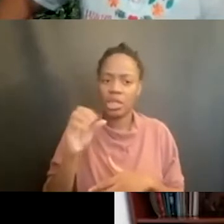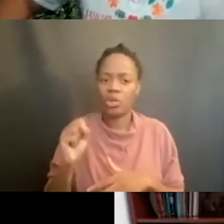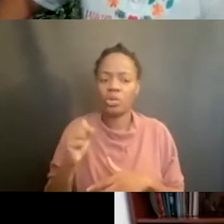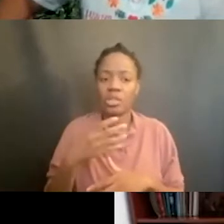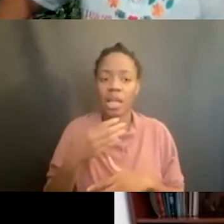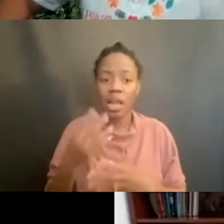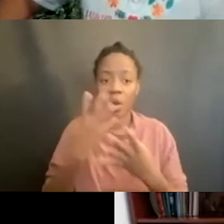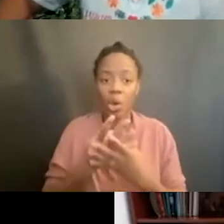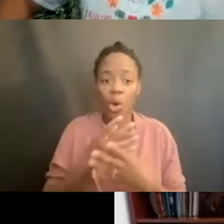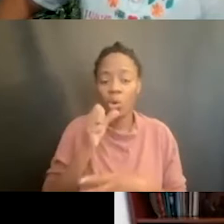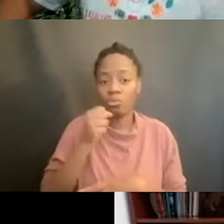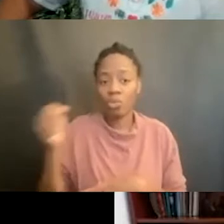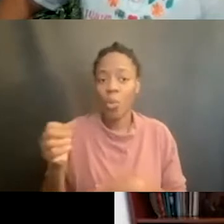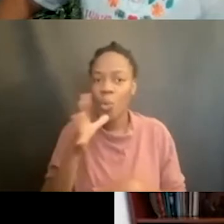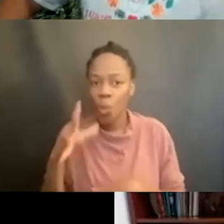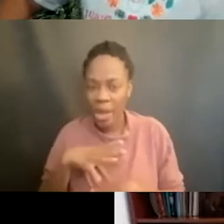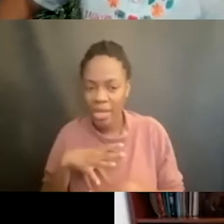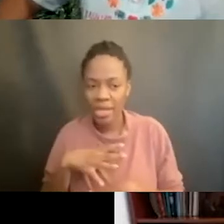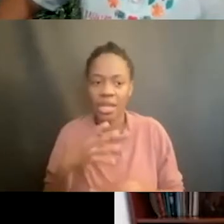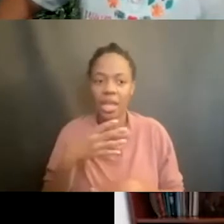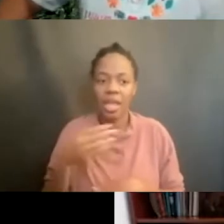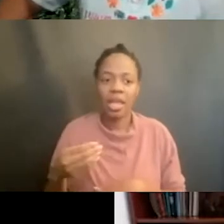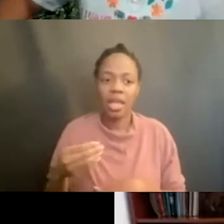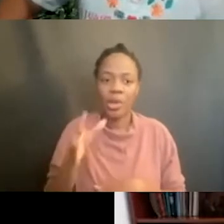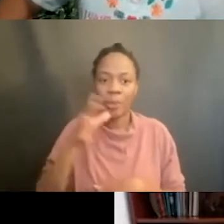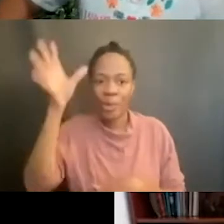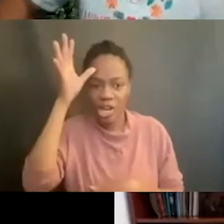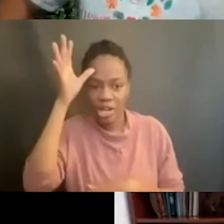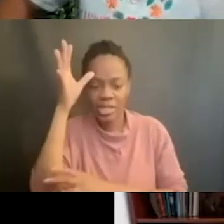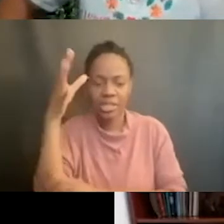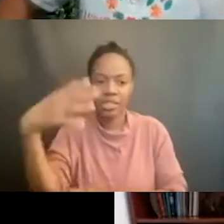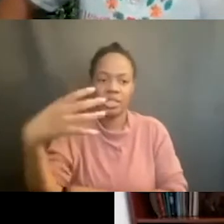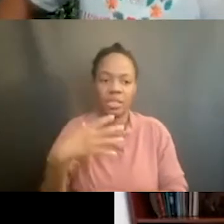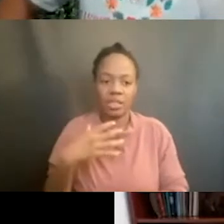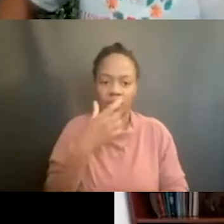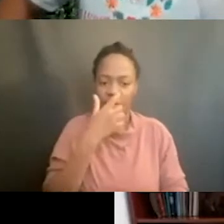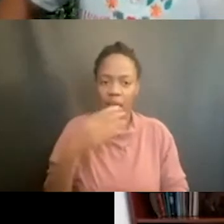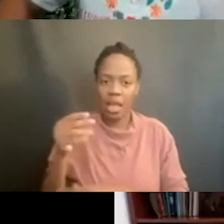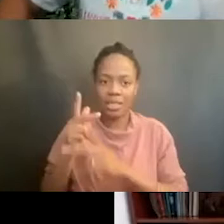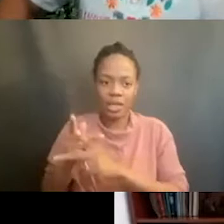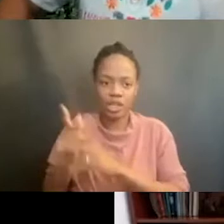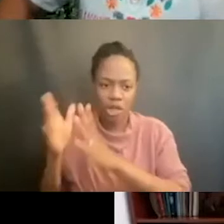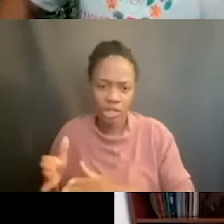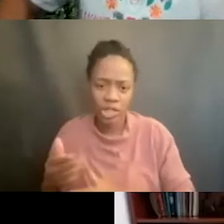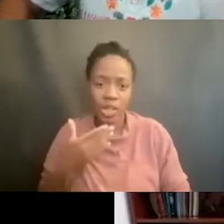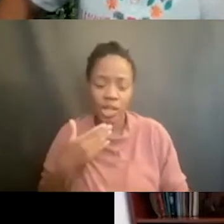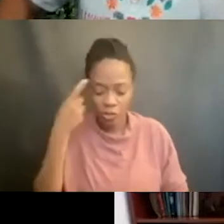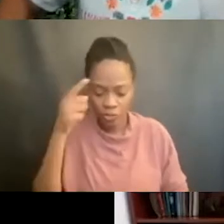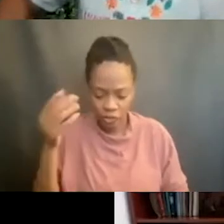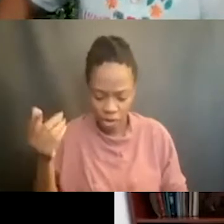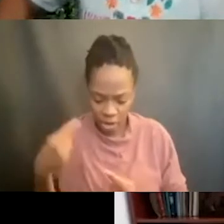their children, and the guardians of their children. Thank you so much, Dr. Gallegos, for being here with us.